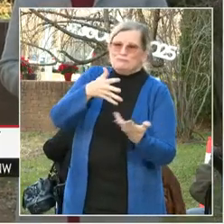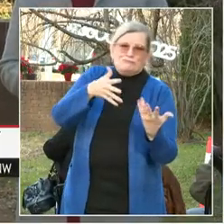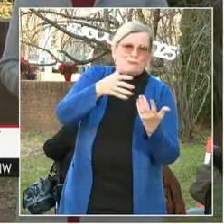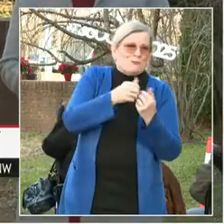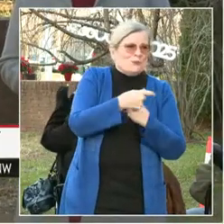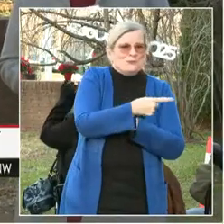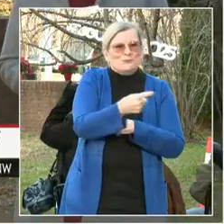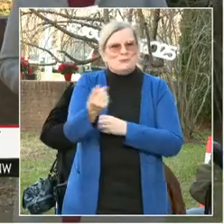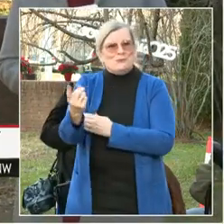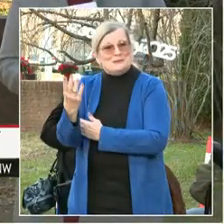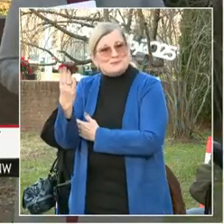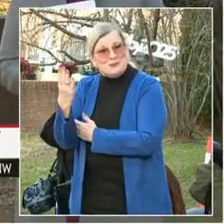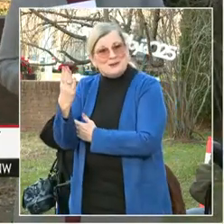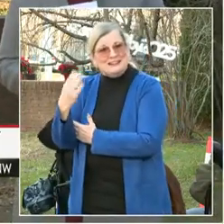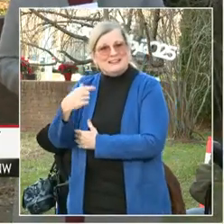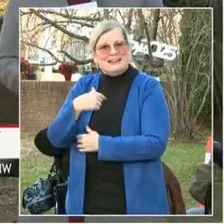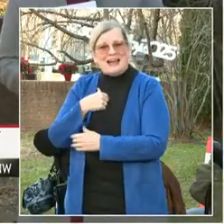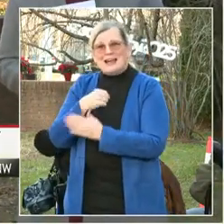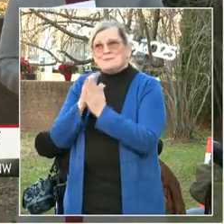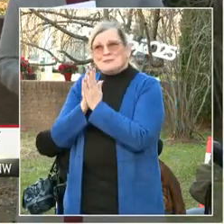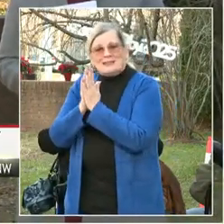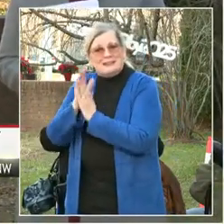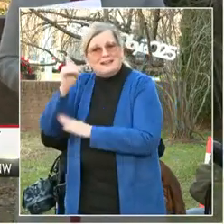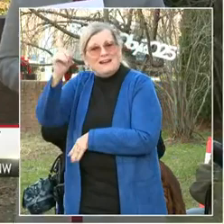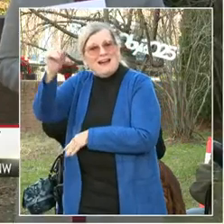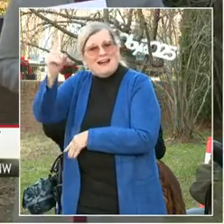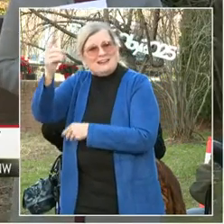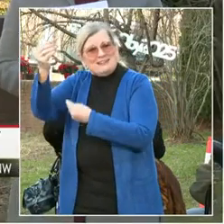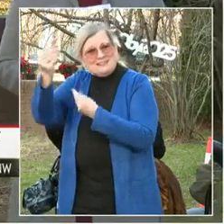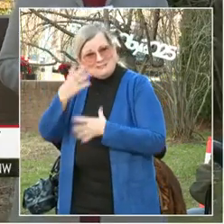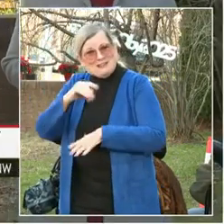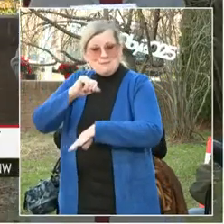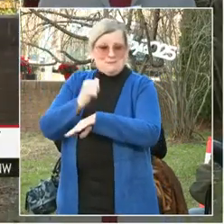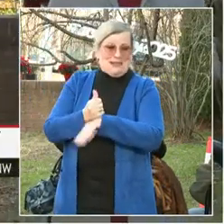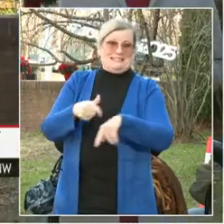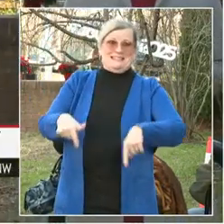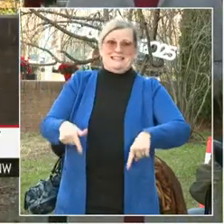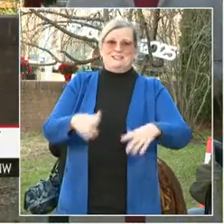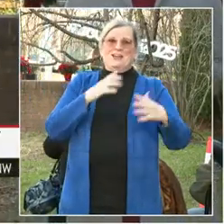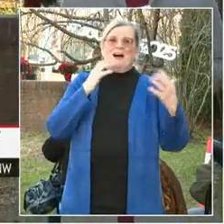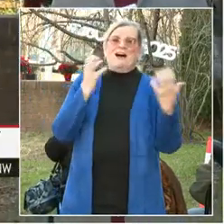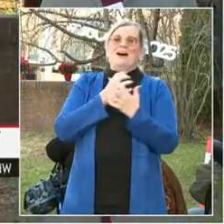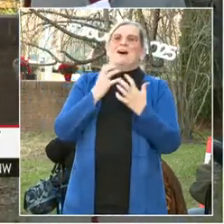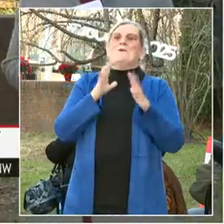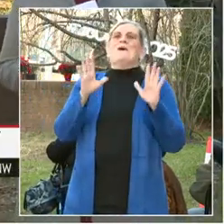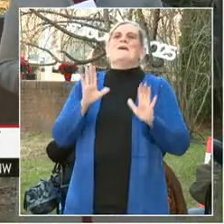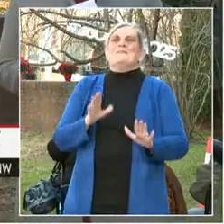Lord this morning, and the Lord provided this wonderful weather for all of us. I'm just playing.